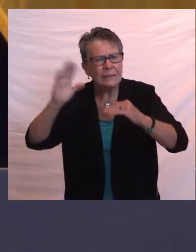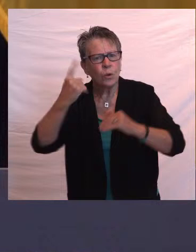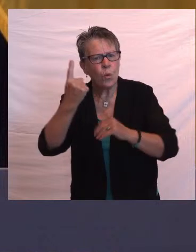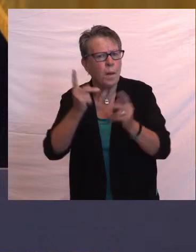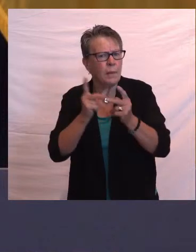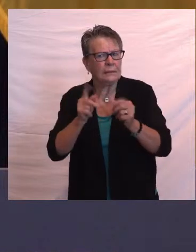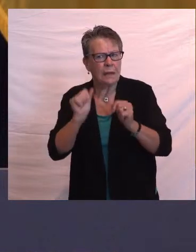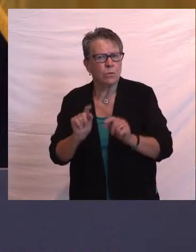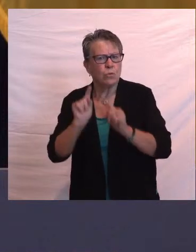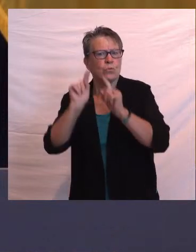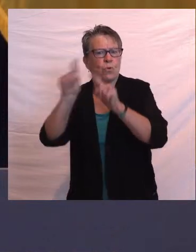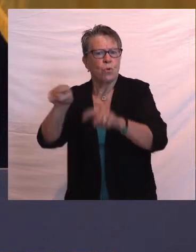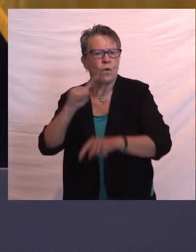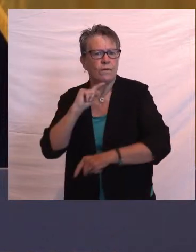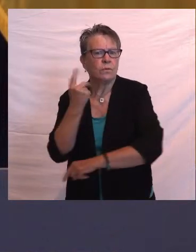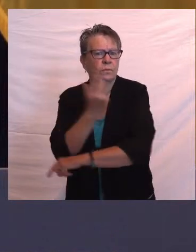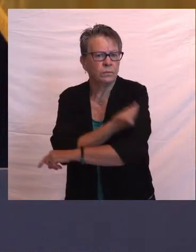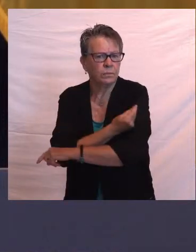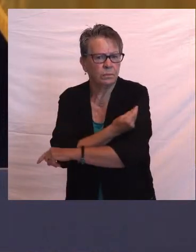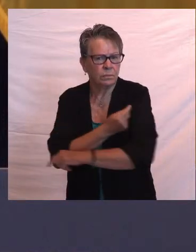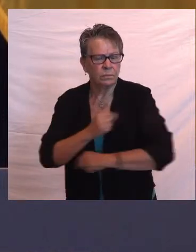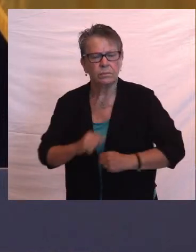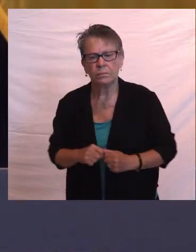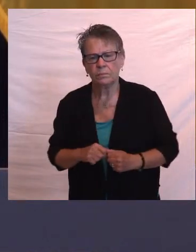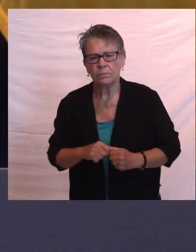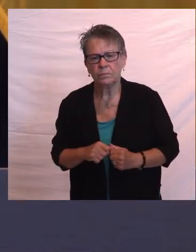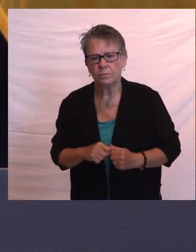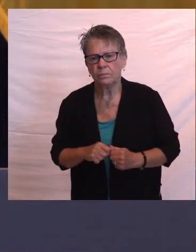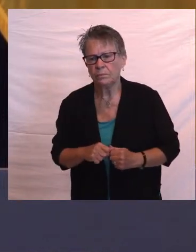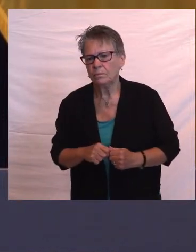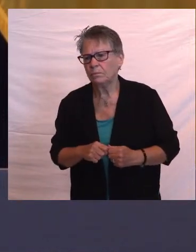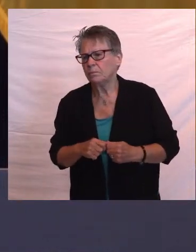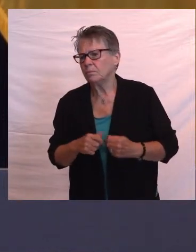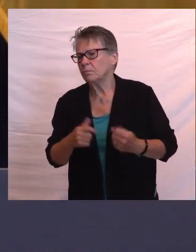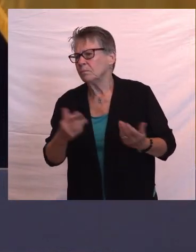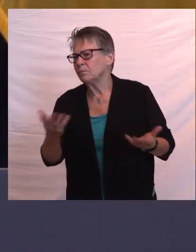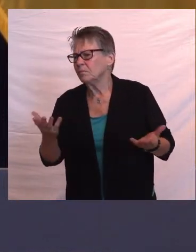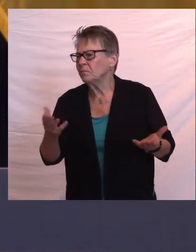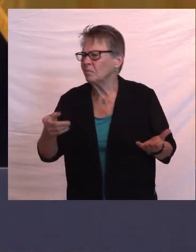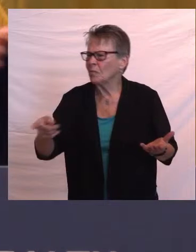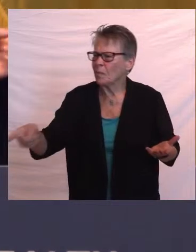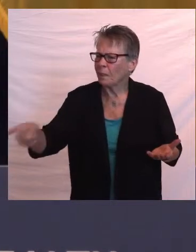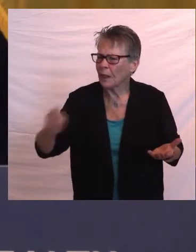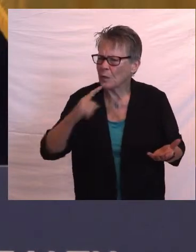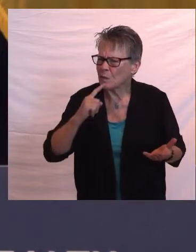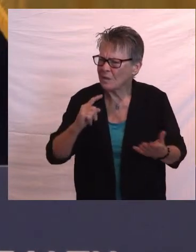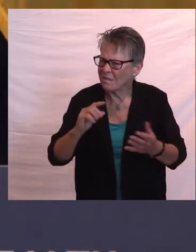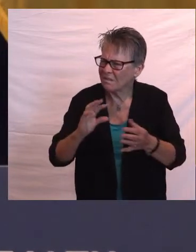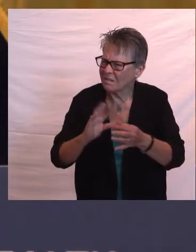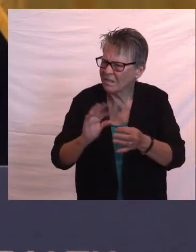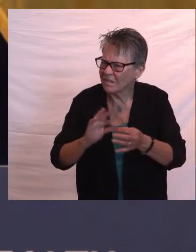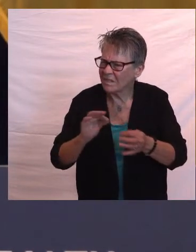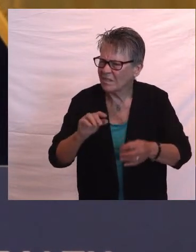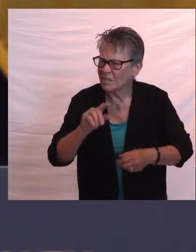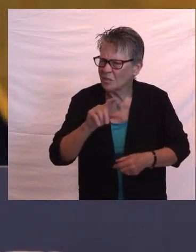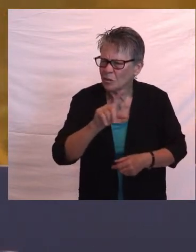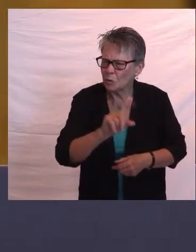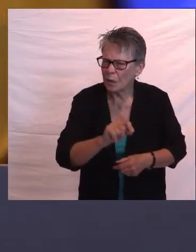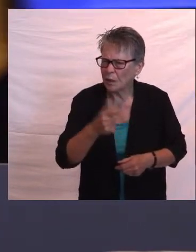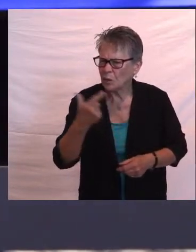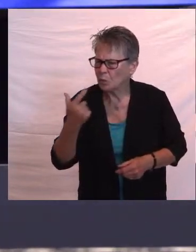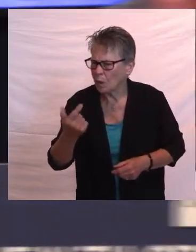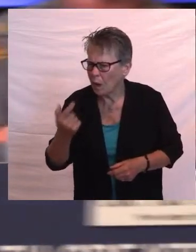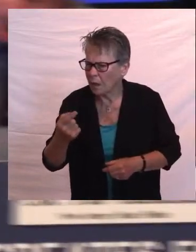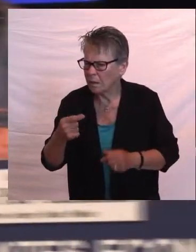on homicides. Yeah, so this is on, Pat's got some numbers on 2021, but. In 2021,